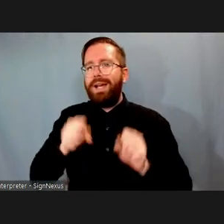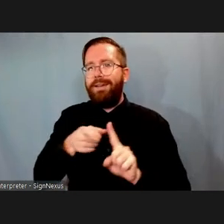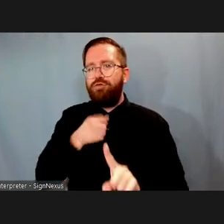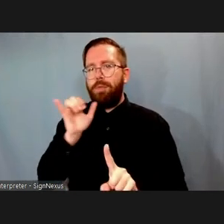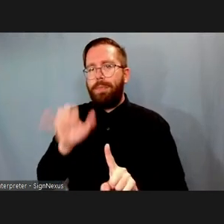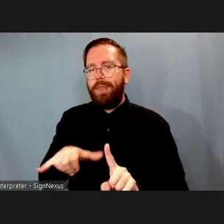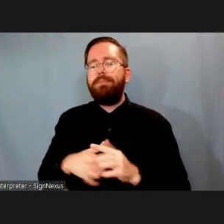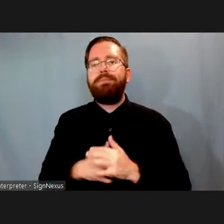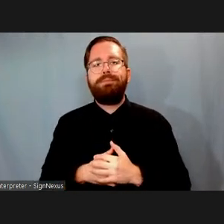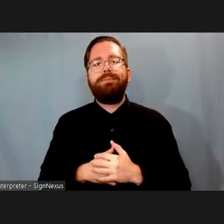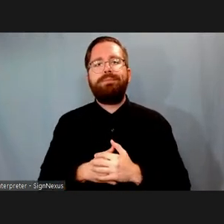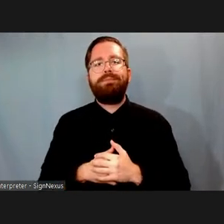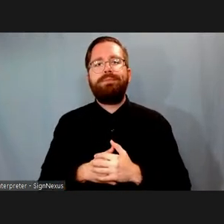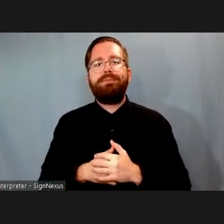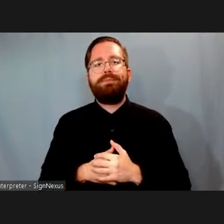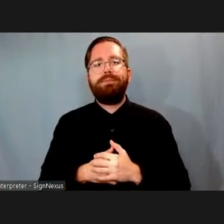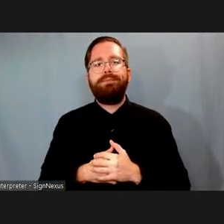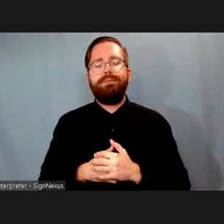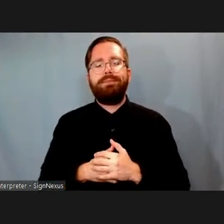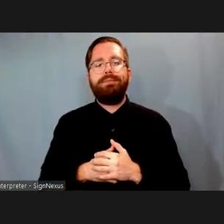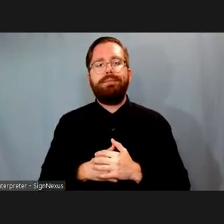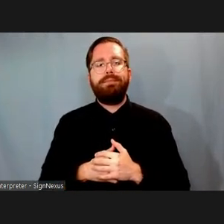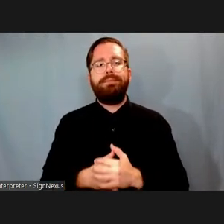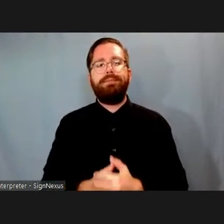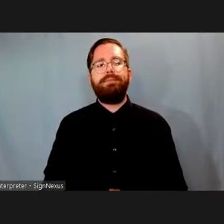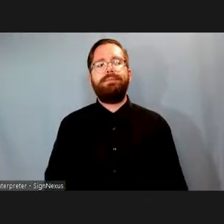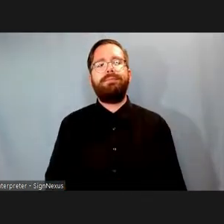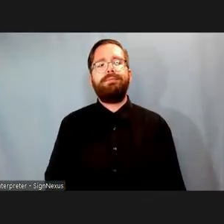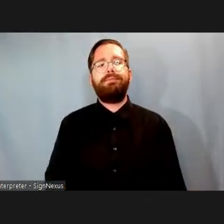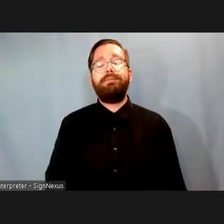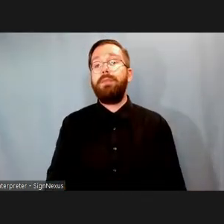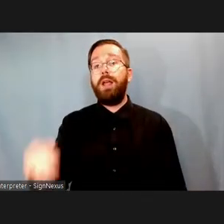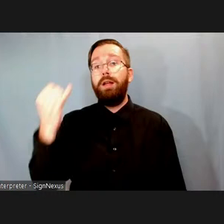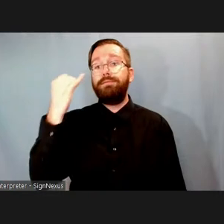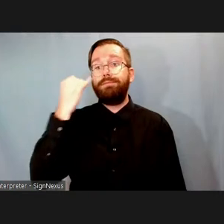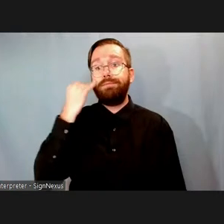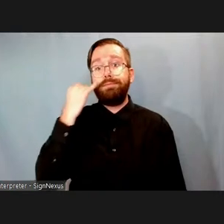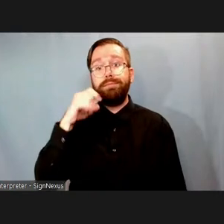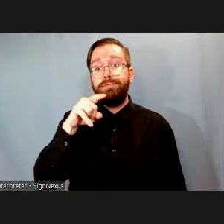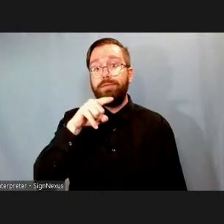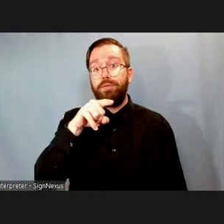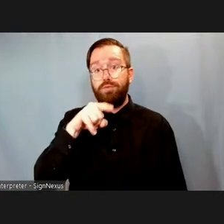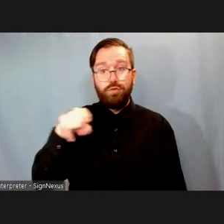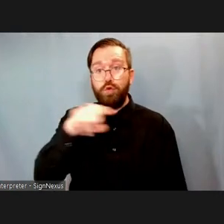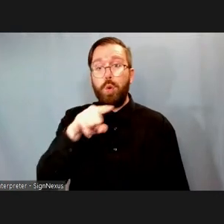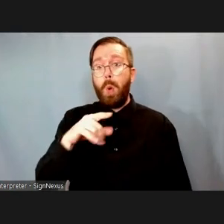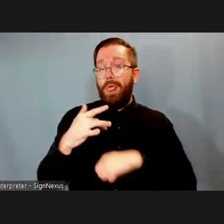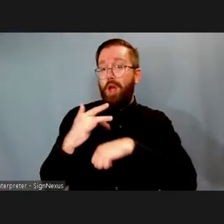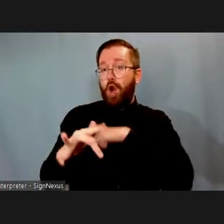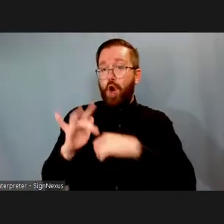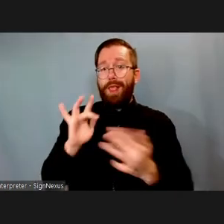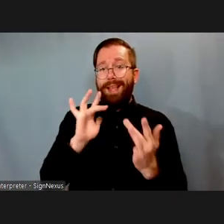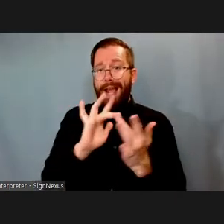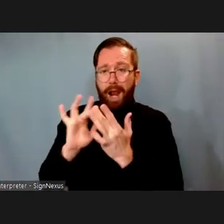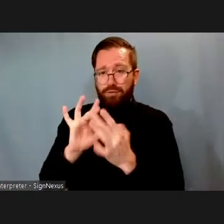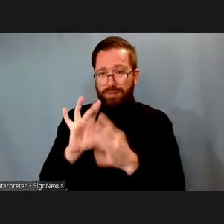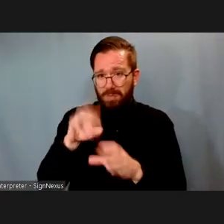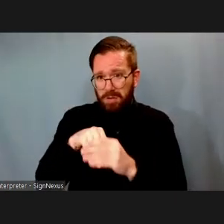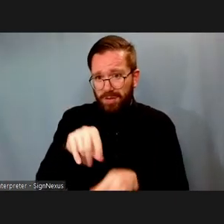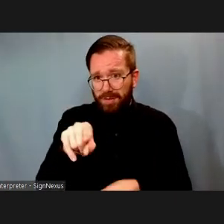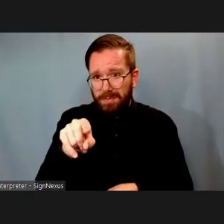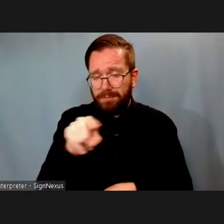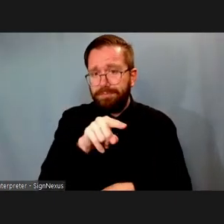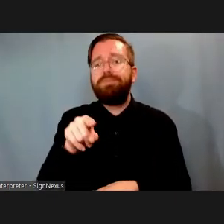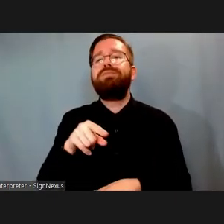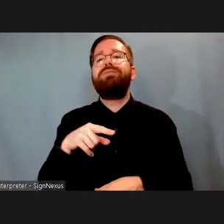scenario has not yet been made for those of you who participated in the early outreach you may notice that we now have seven